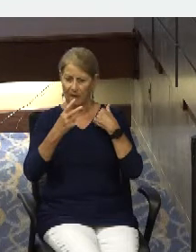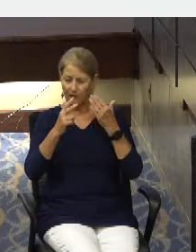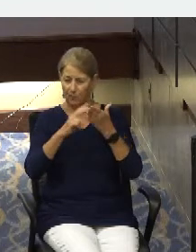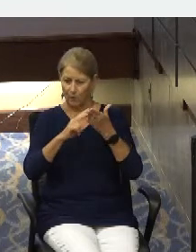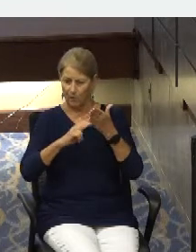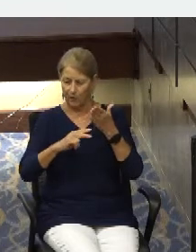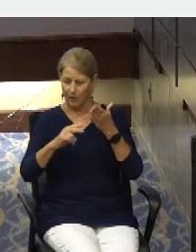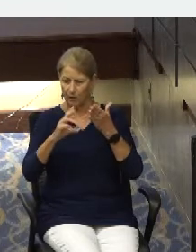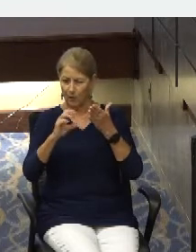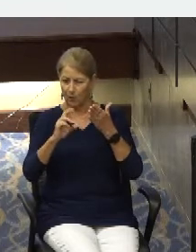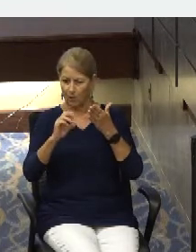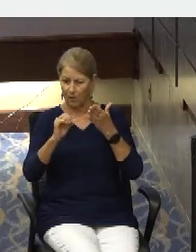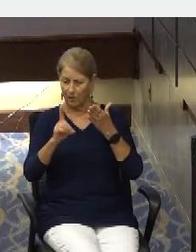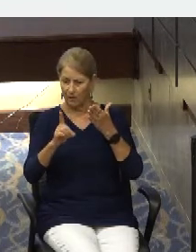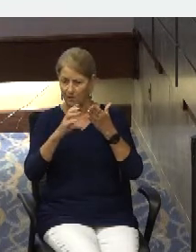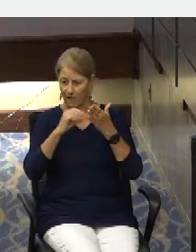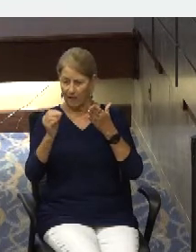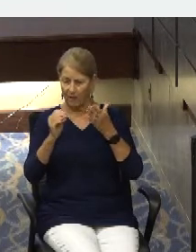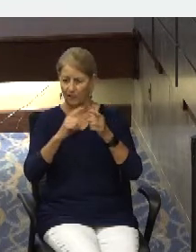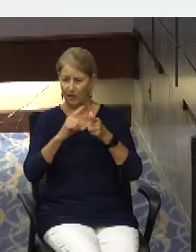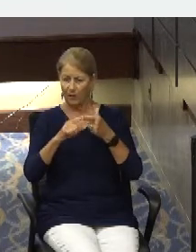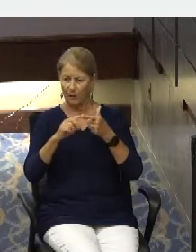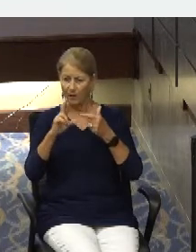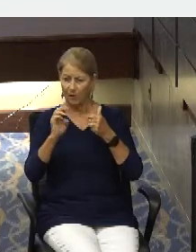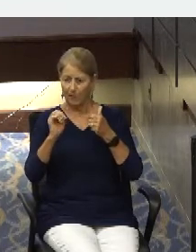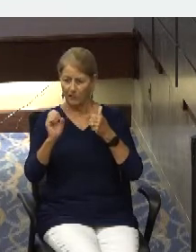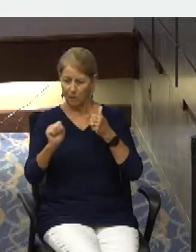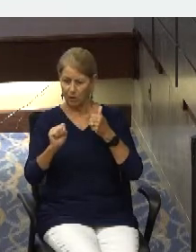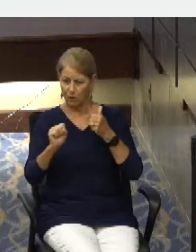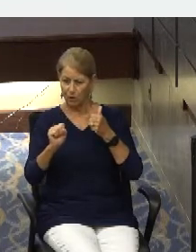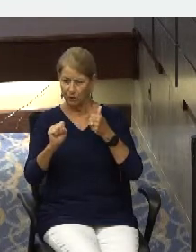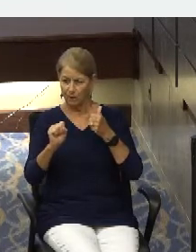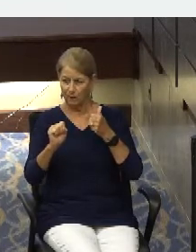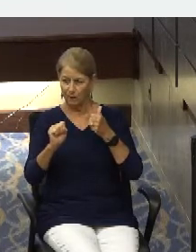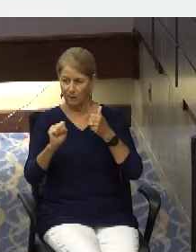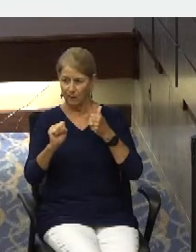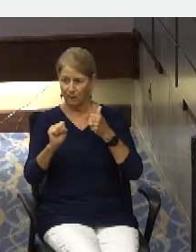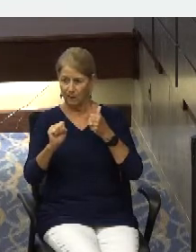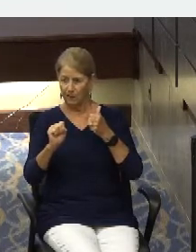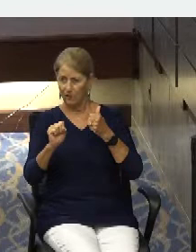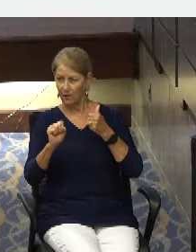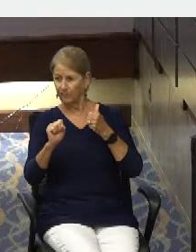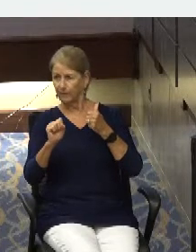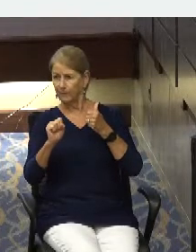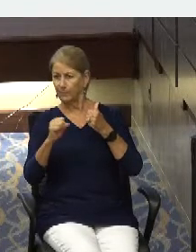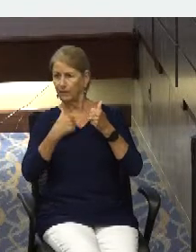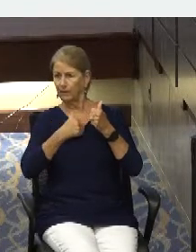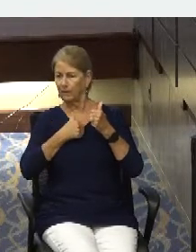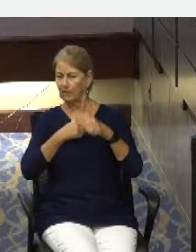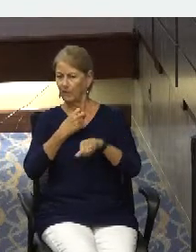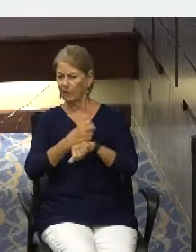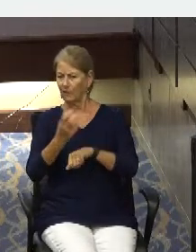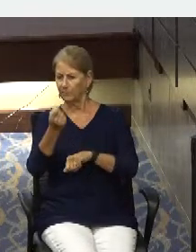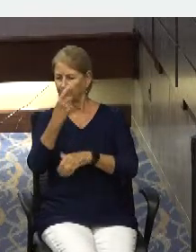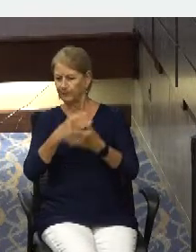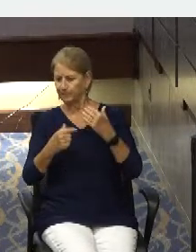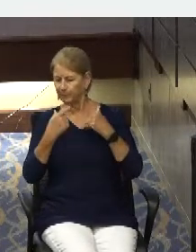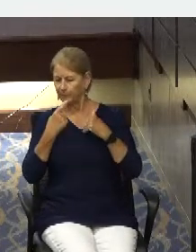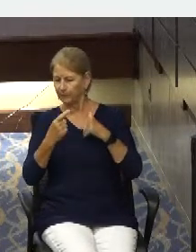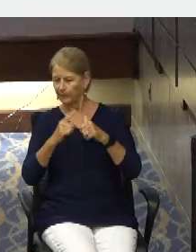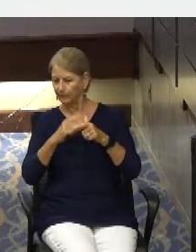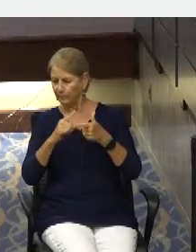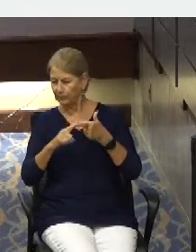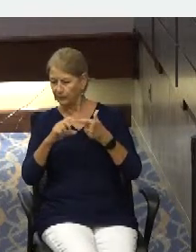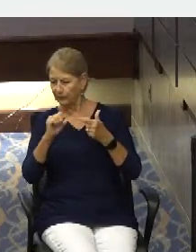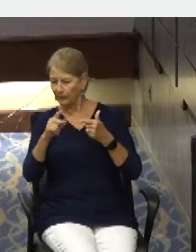setting departments, and then we'll also have a resolution for the financial management policy updates that previously went over with you guys. And then on